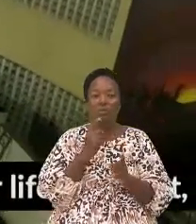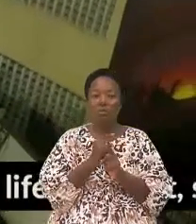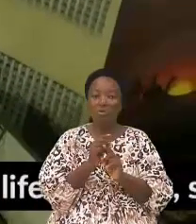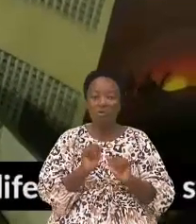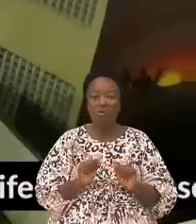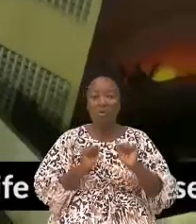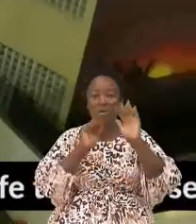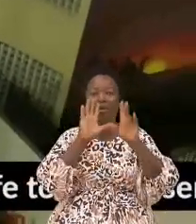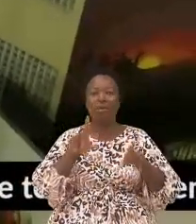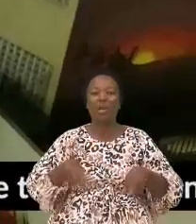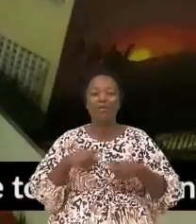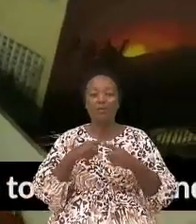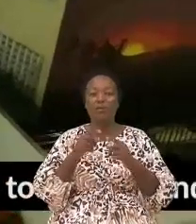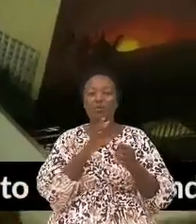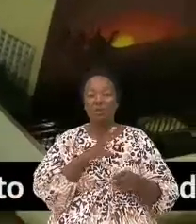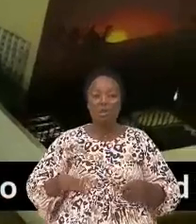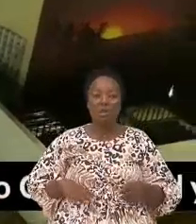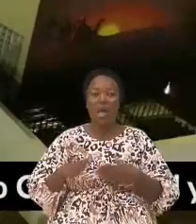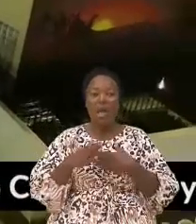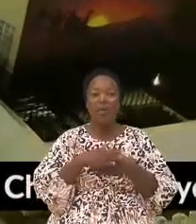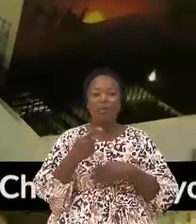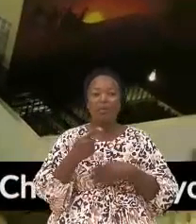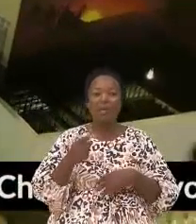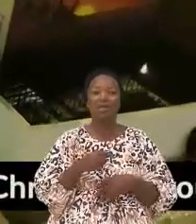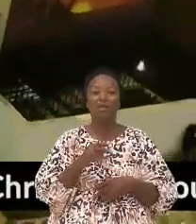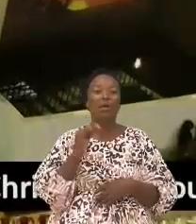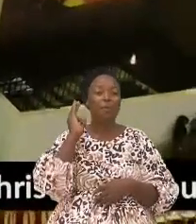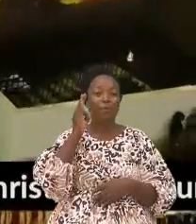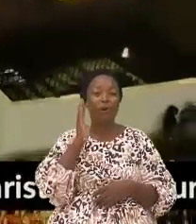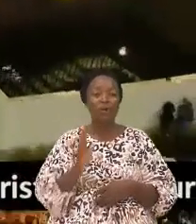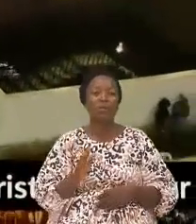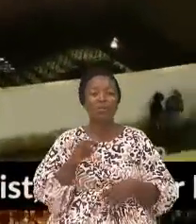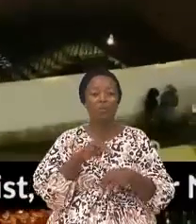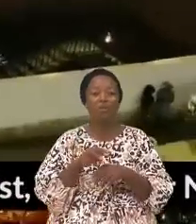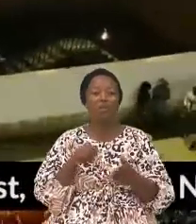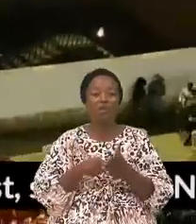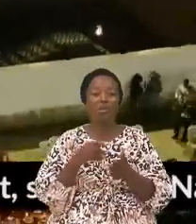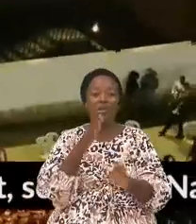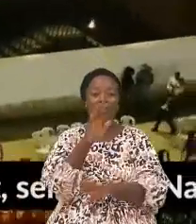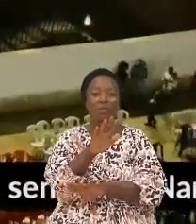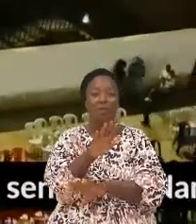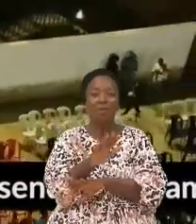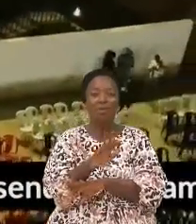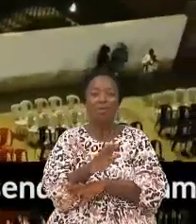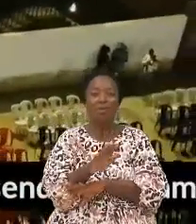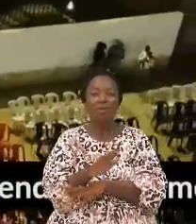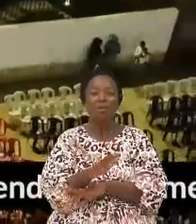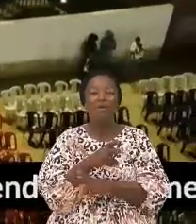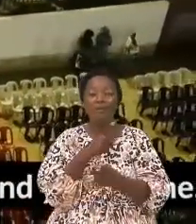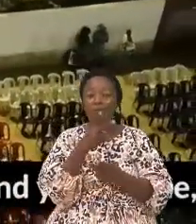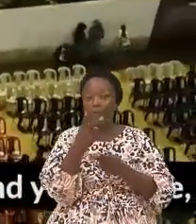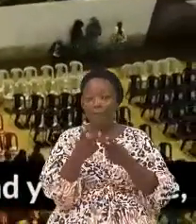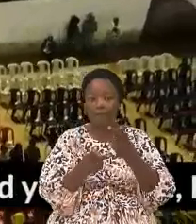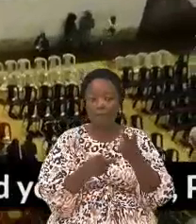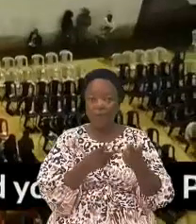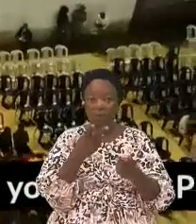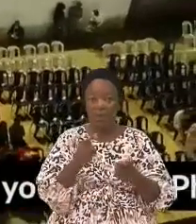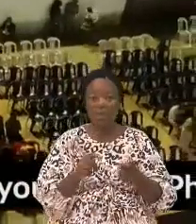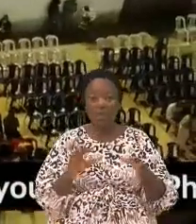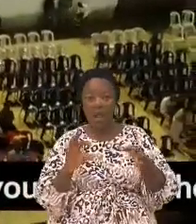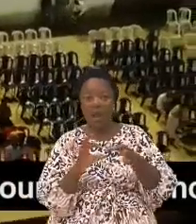If you are watching online and you just gave your life to Christ after the pastor's message this evening,